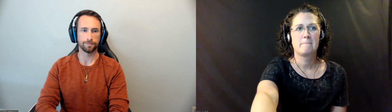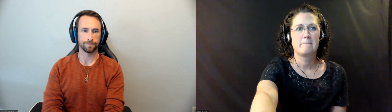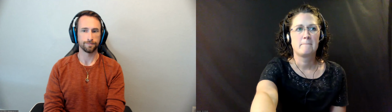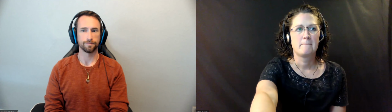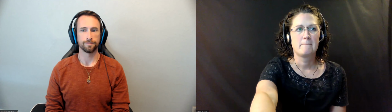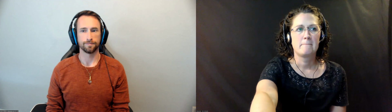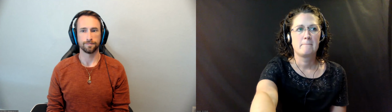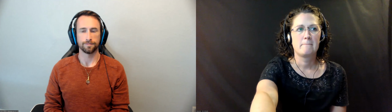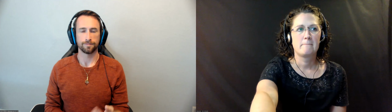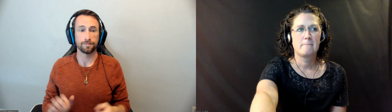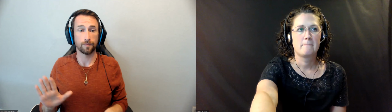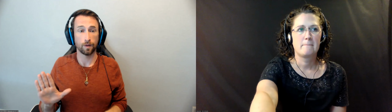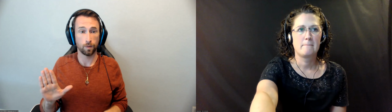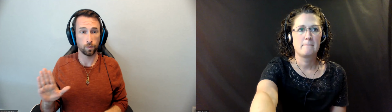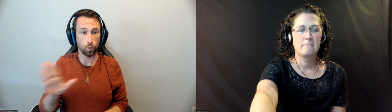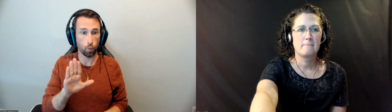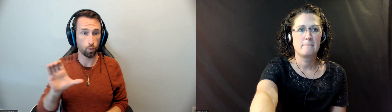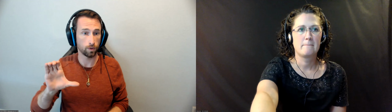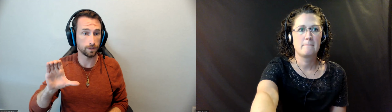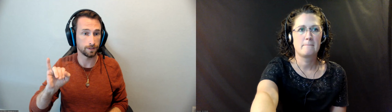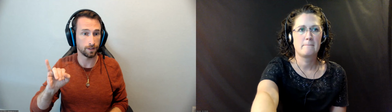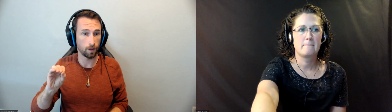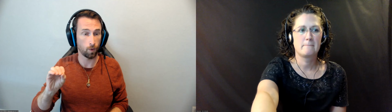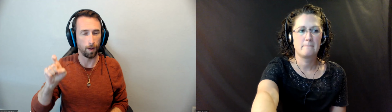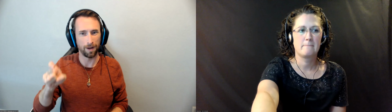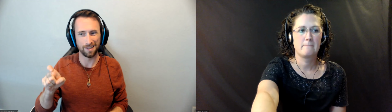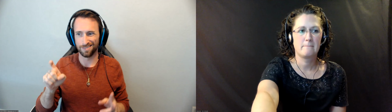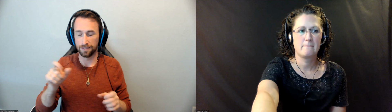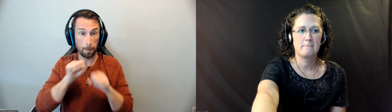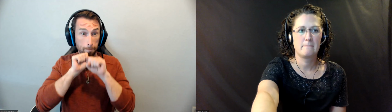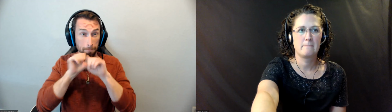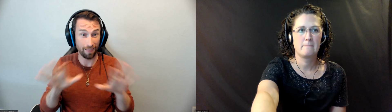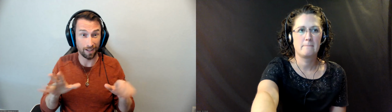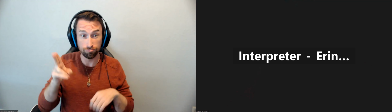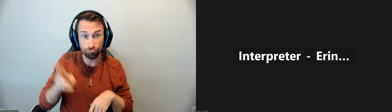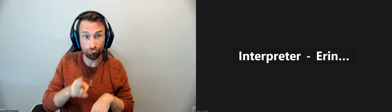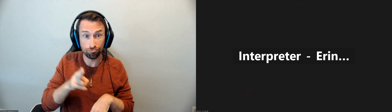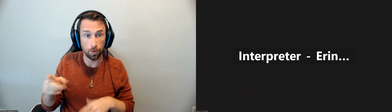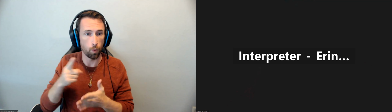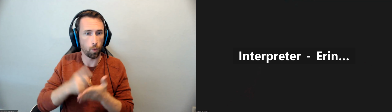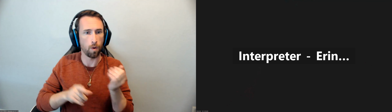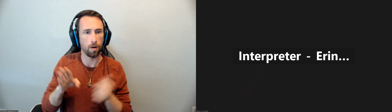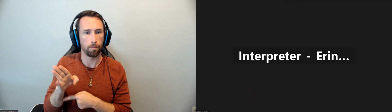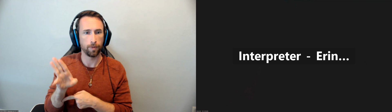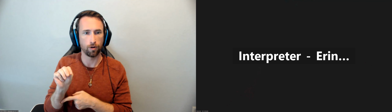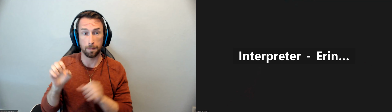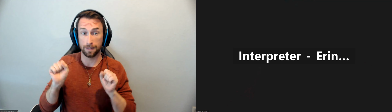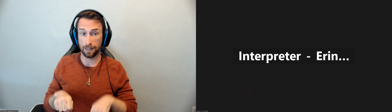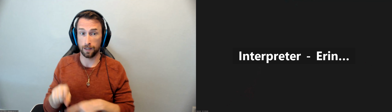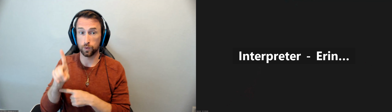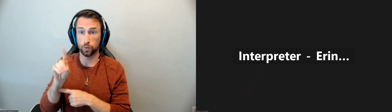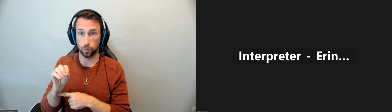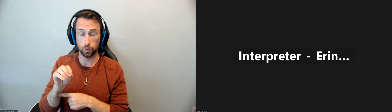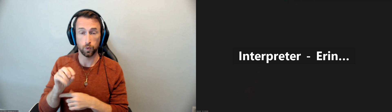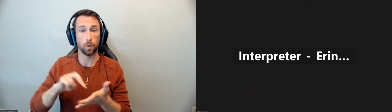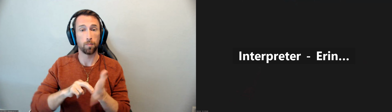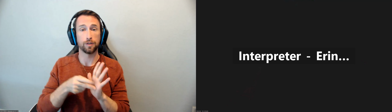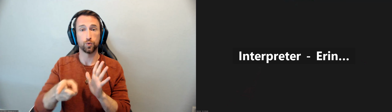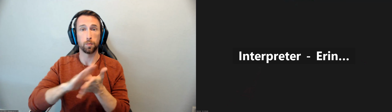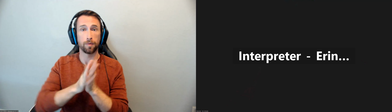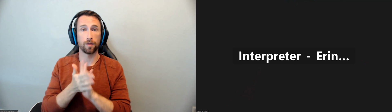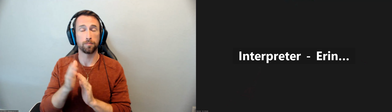what BRM can do. And when you define it the right way, you're the CIO's best friend. And that then allows the cascade of events to make